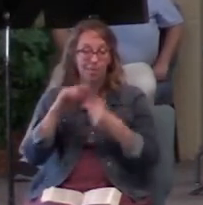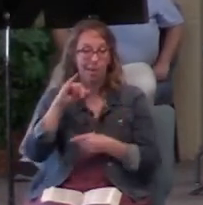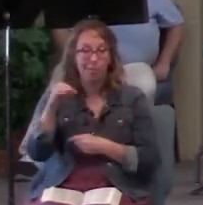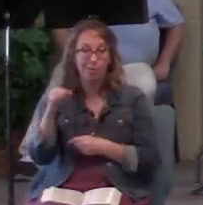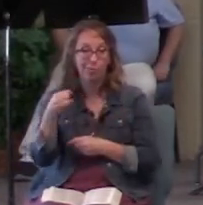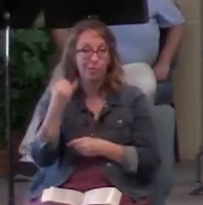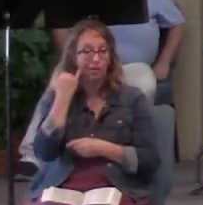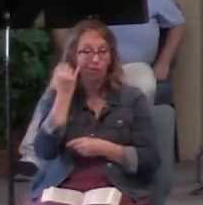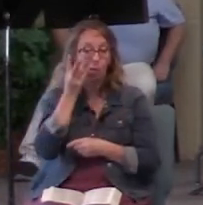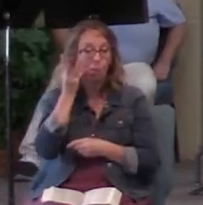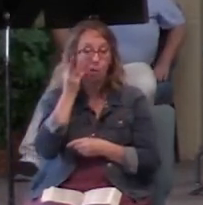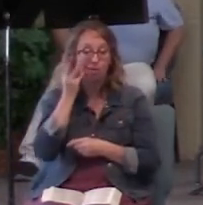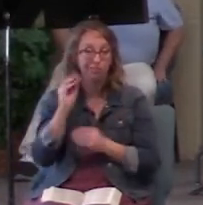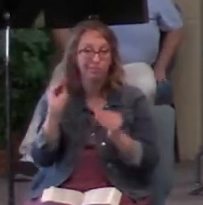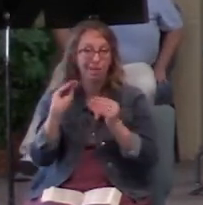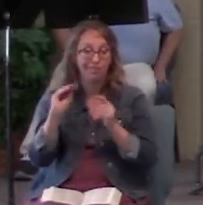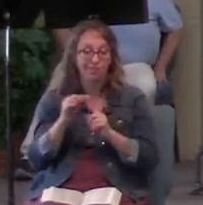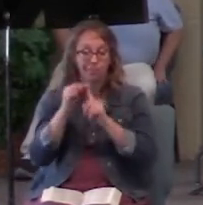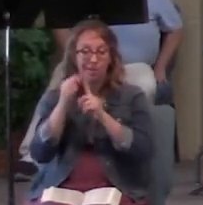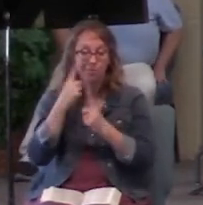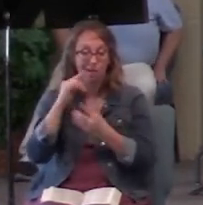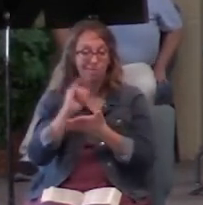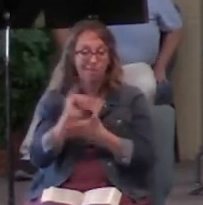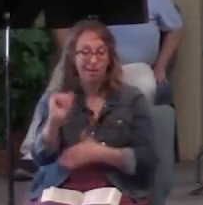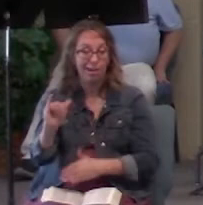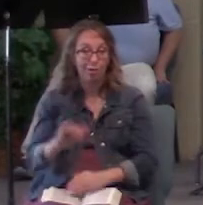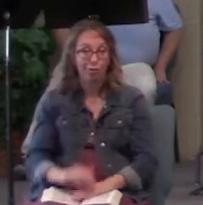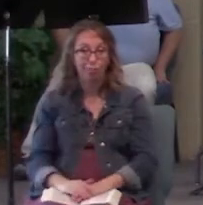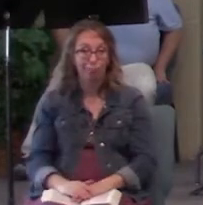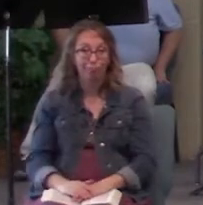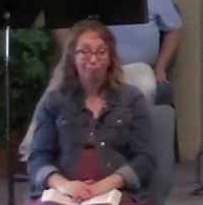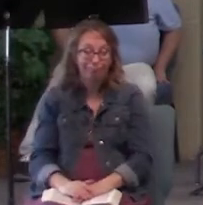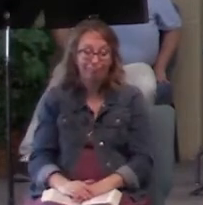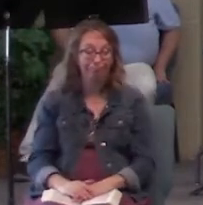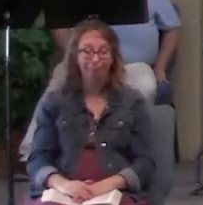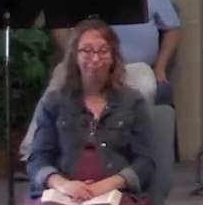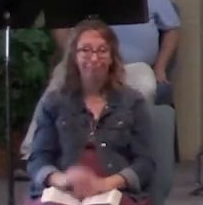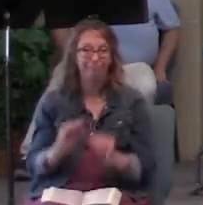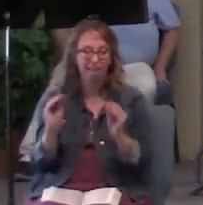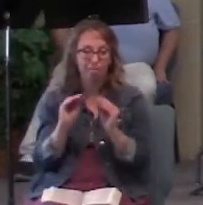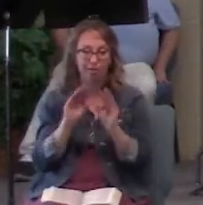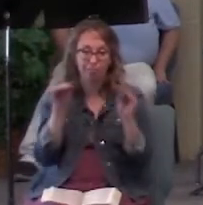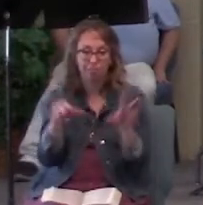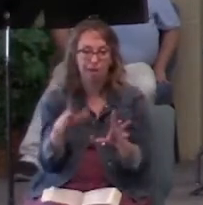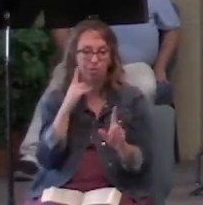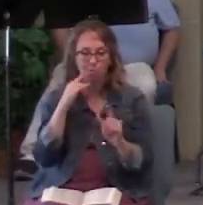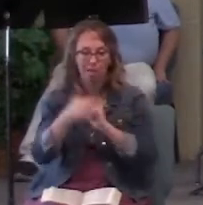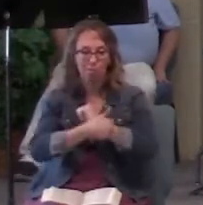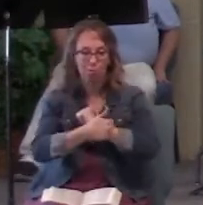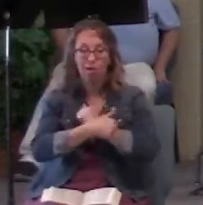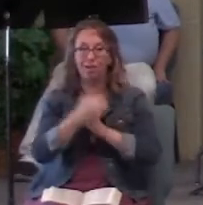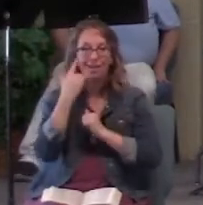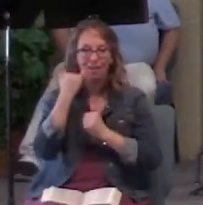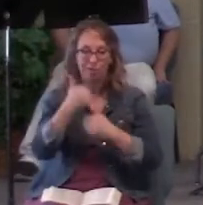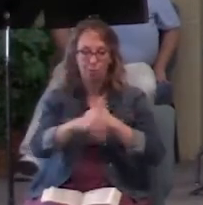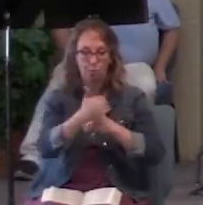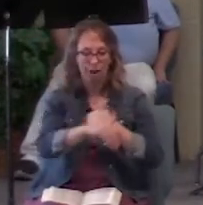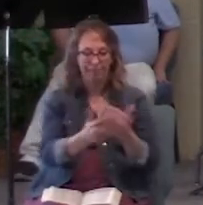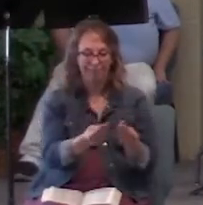nothing magical about it either. There's nothing magical about the cracker. And if they were bread, there'd be